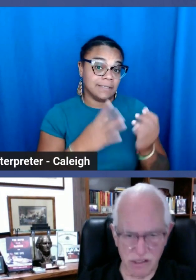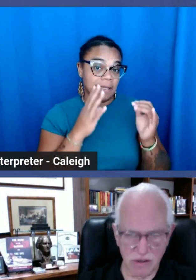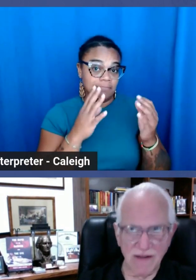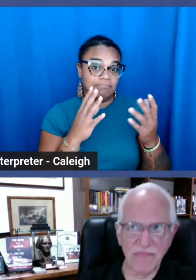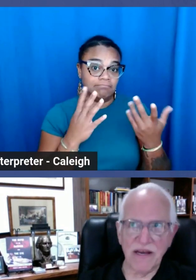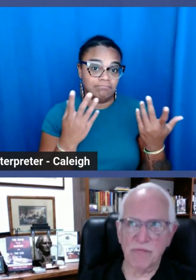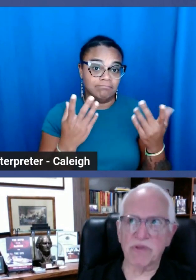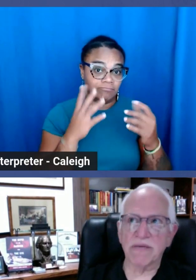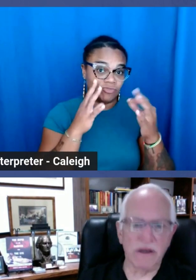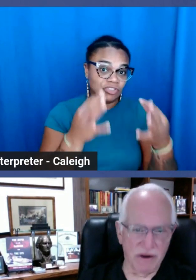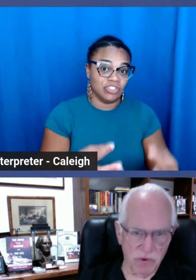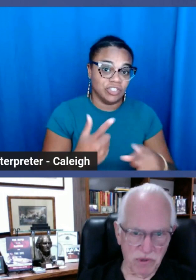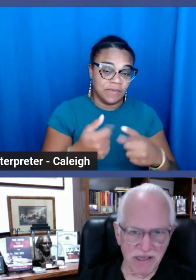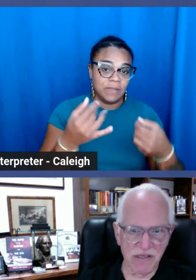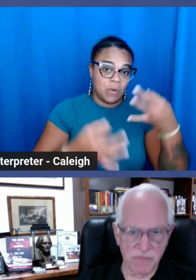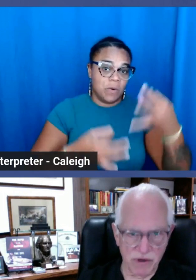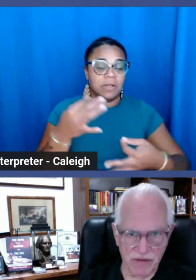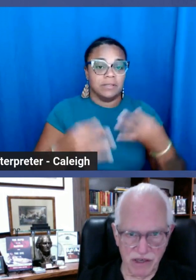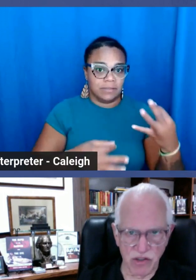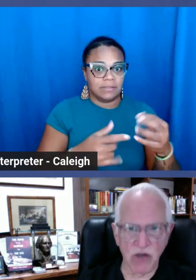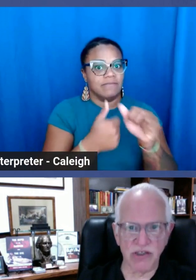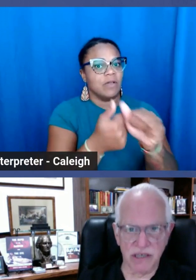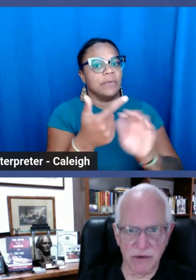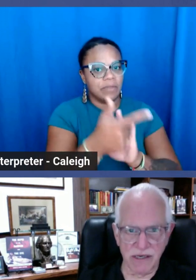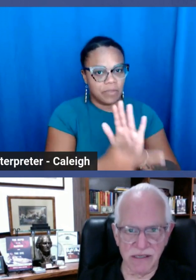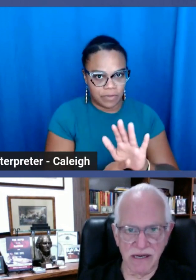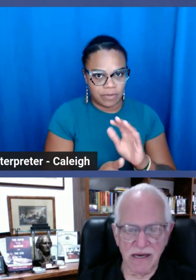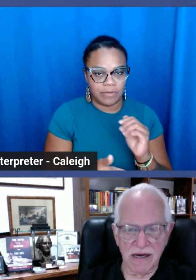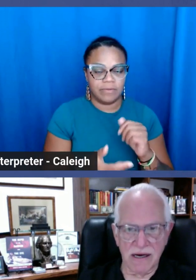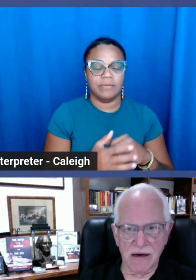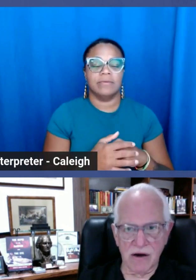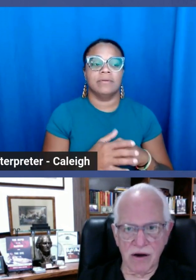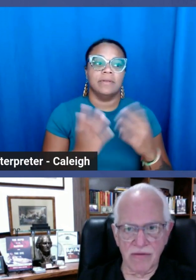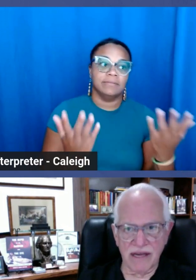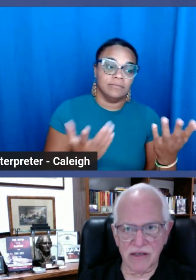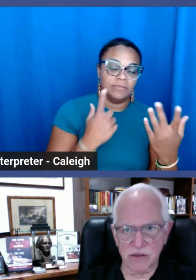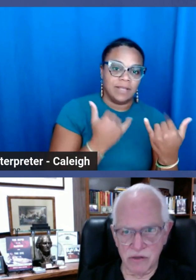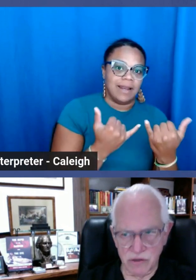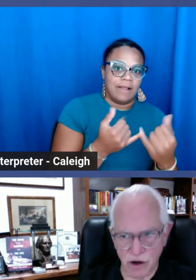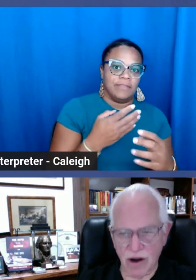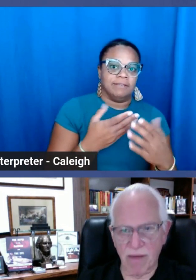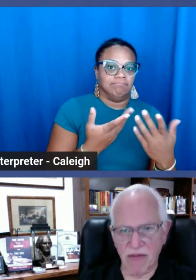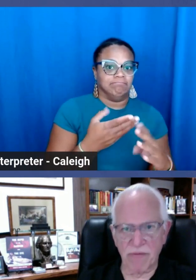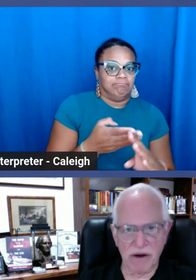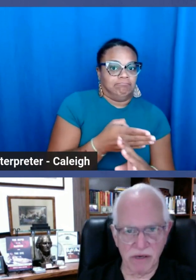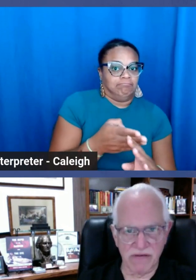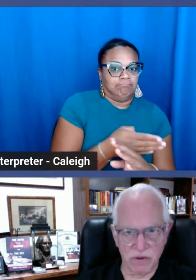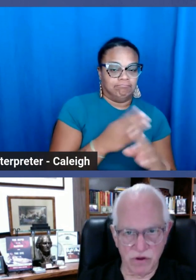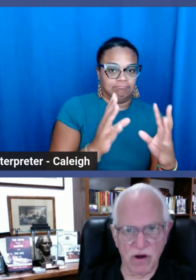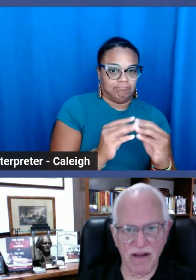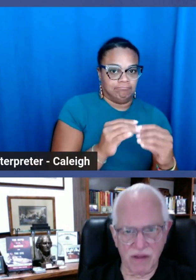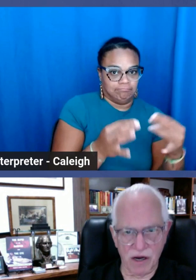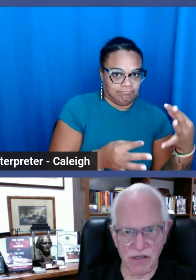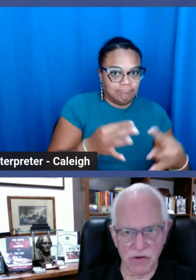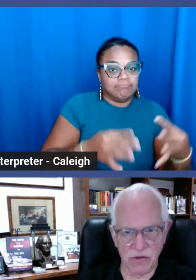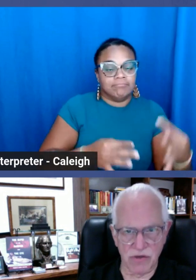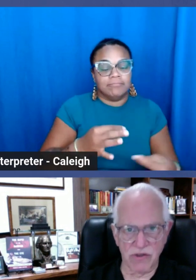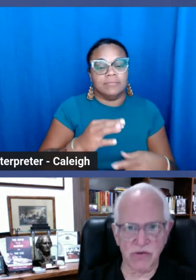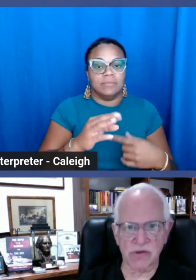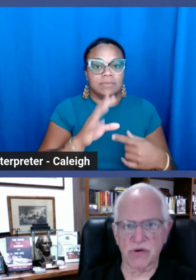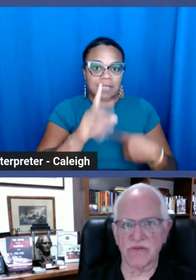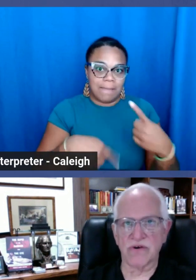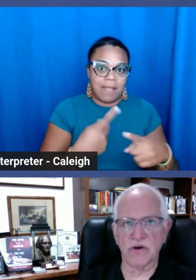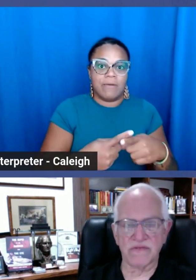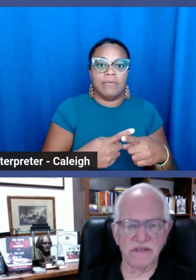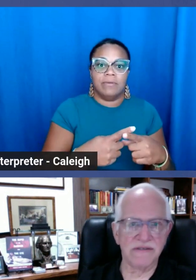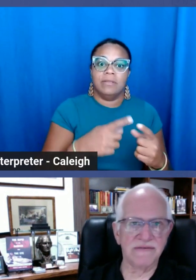or at least preliminary rulings in the injunction hearings that talk about the merits of the law and the constitutional